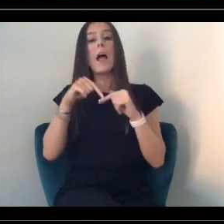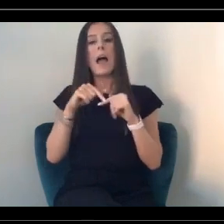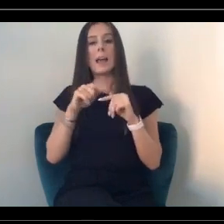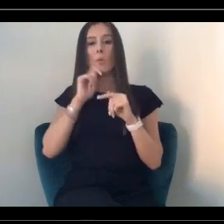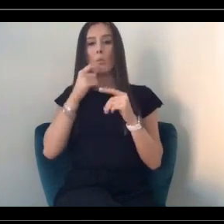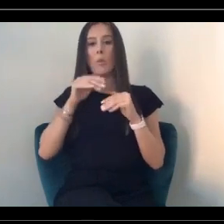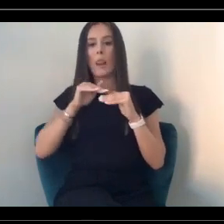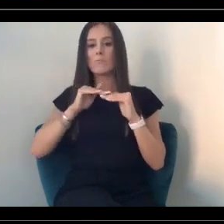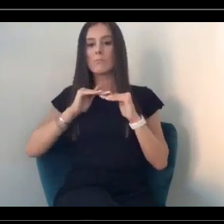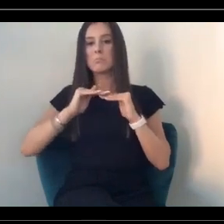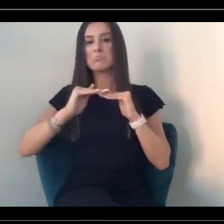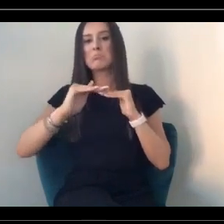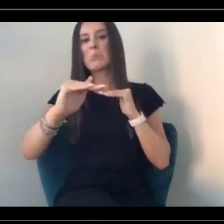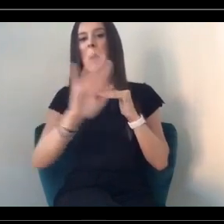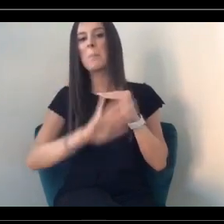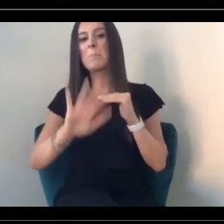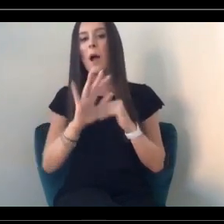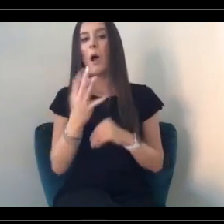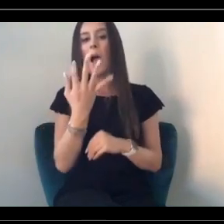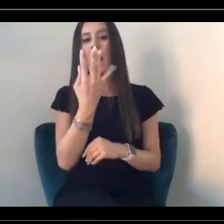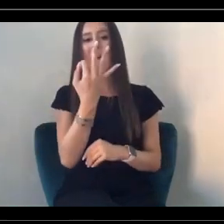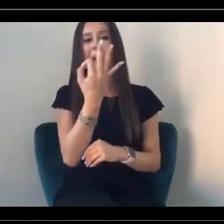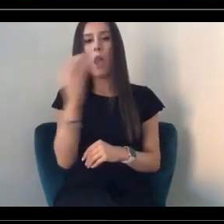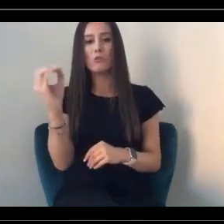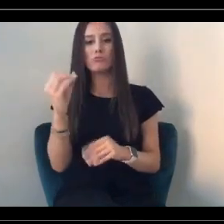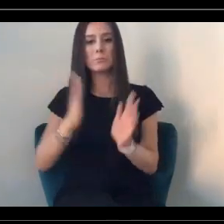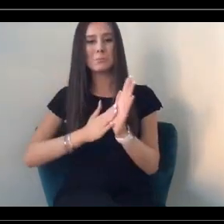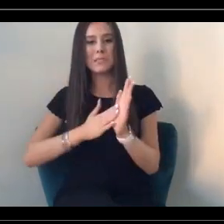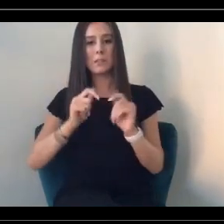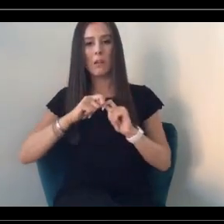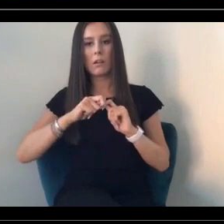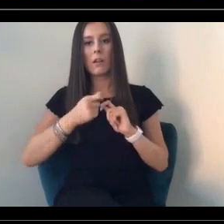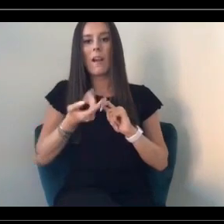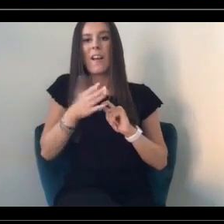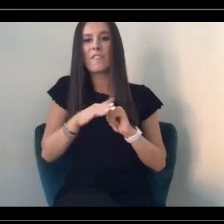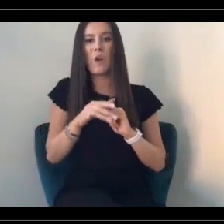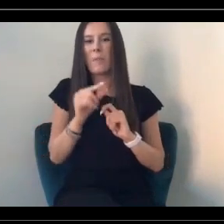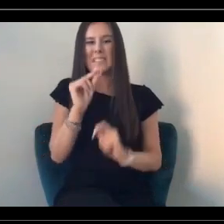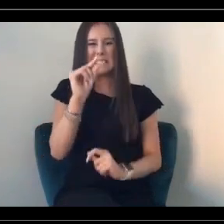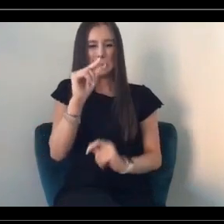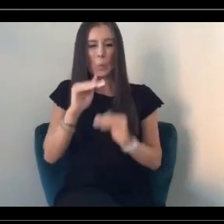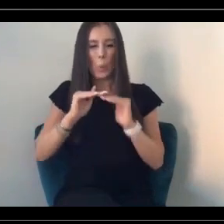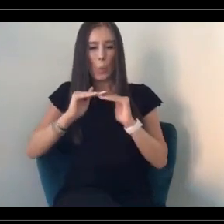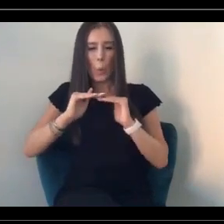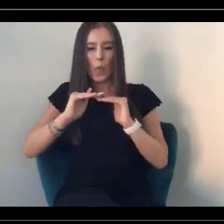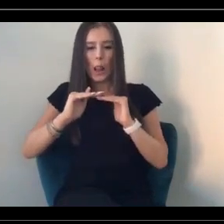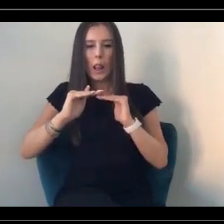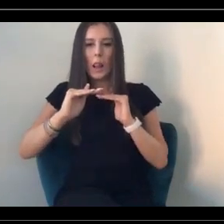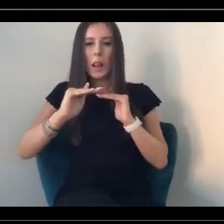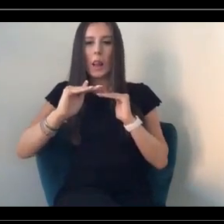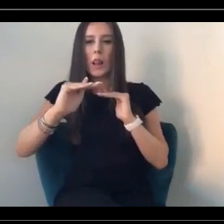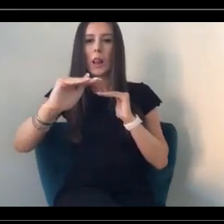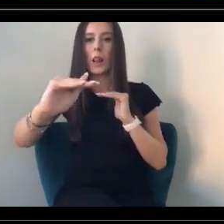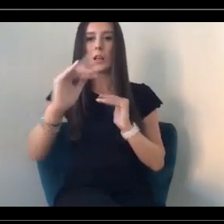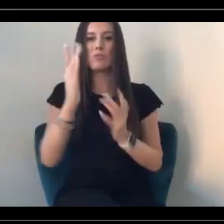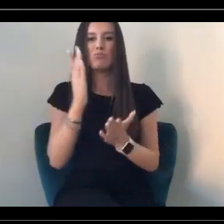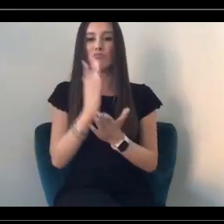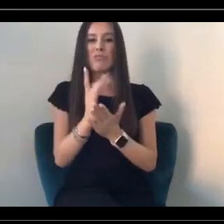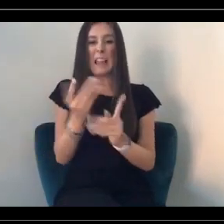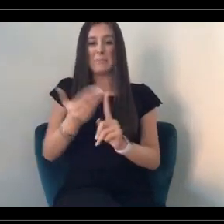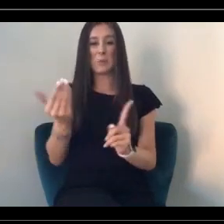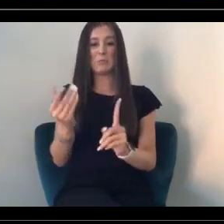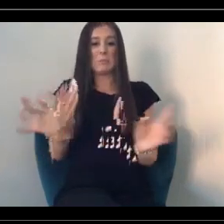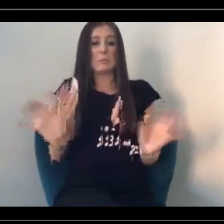about an 800 meter length, where it goes from tying in exactly to the current alignment, and